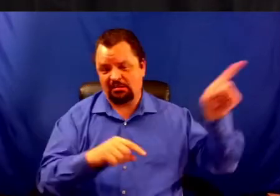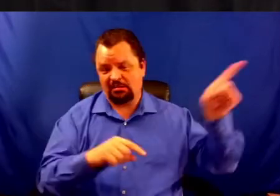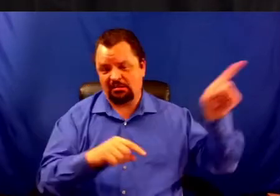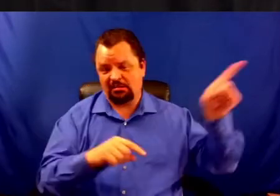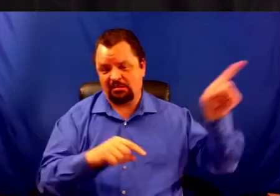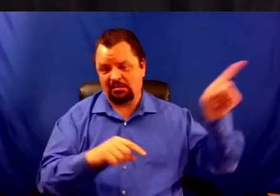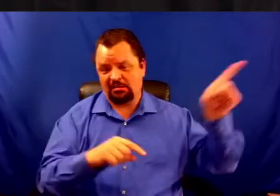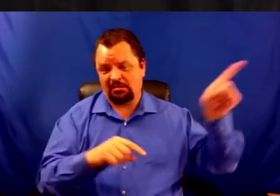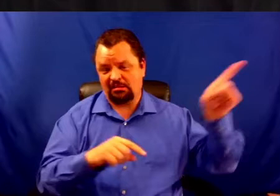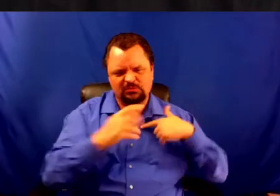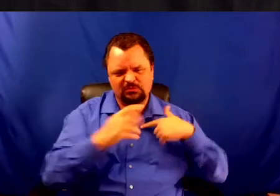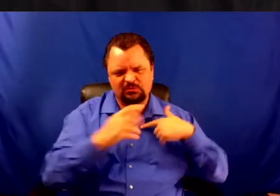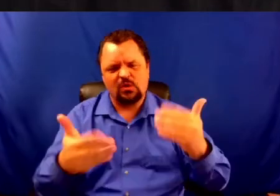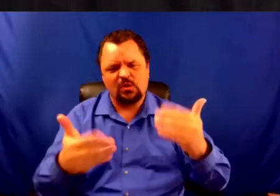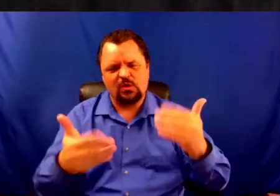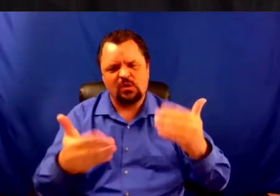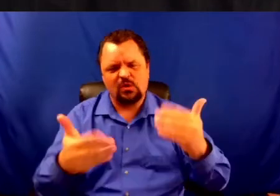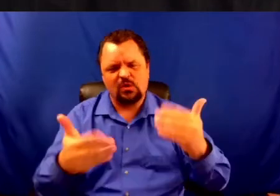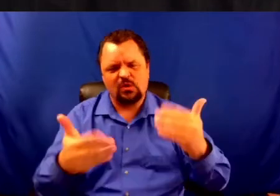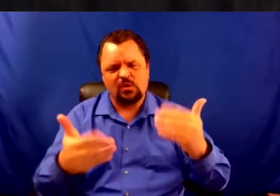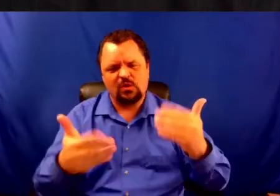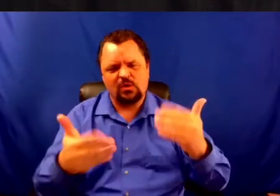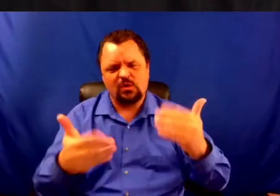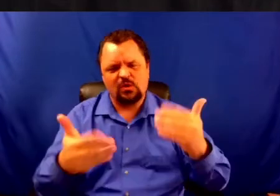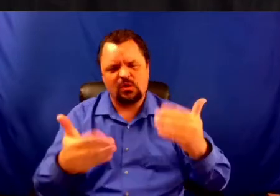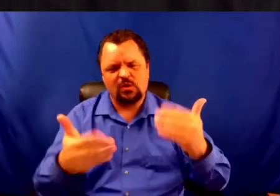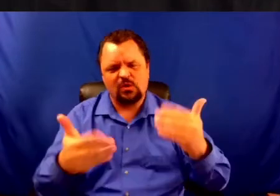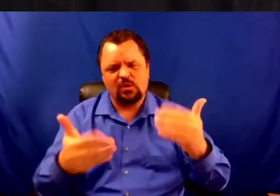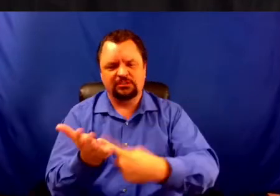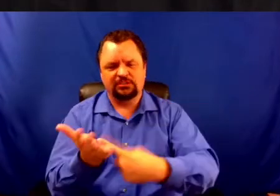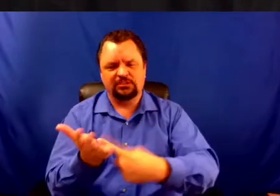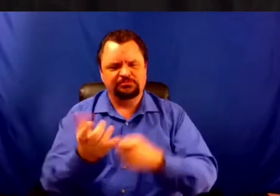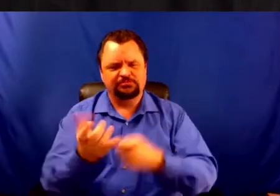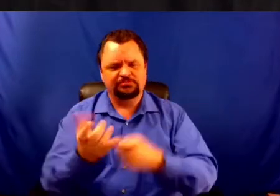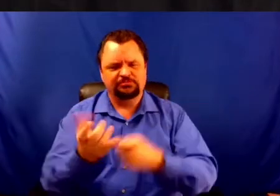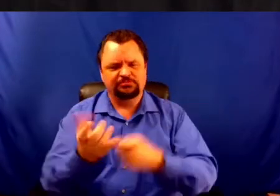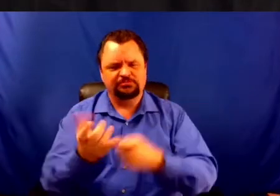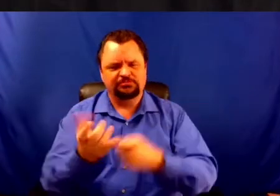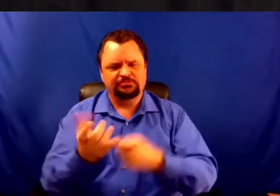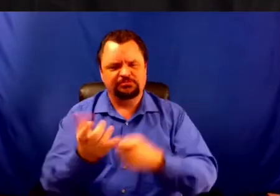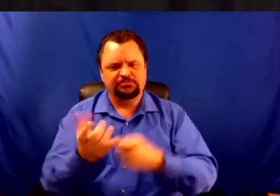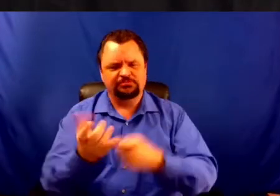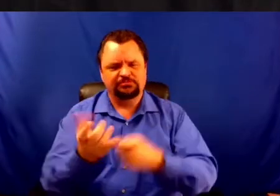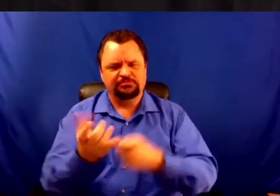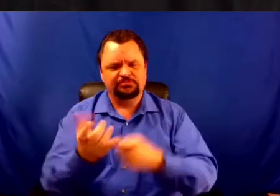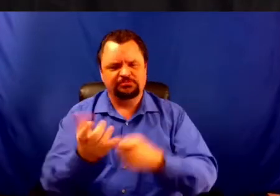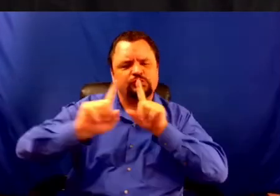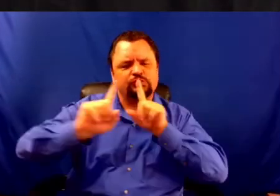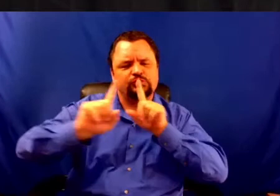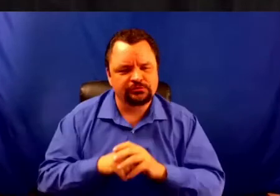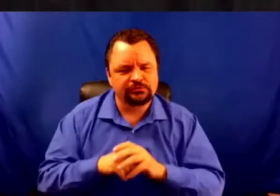Should we go ahead and move on into the director's report and Fadi's report?